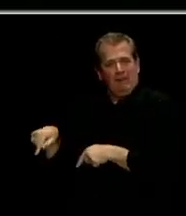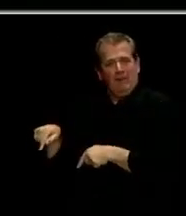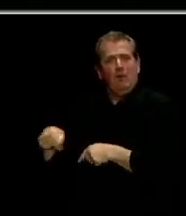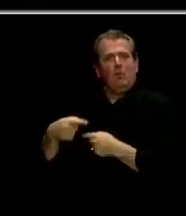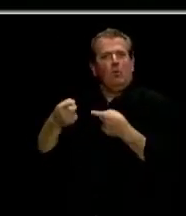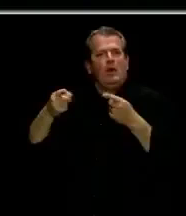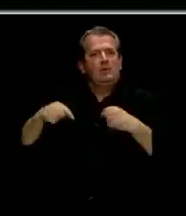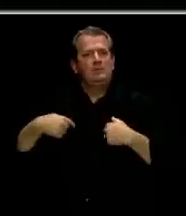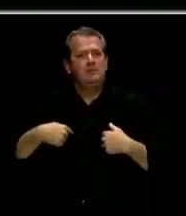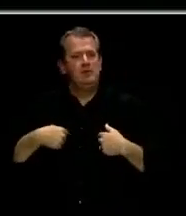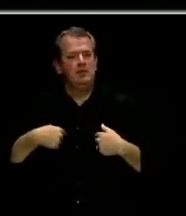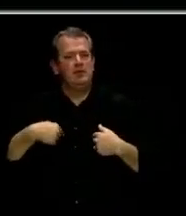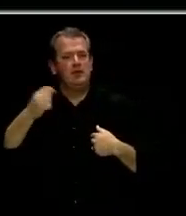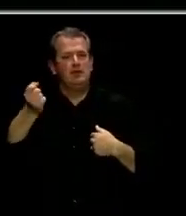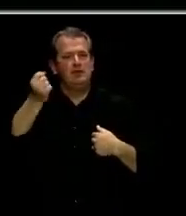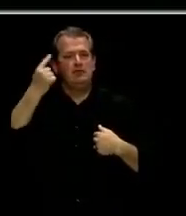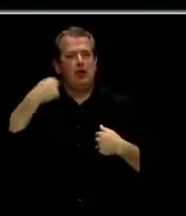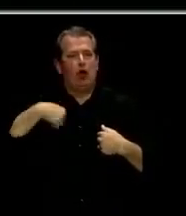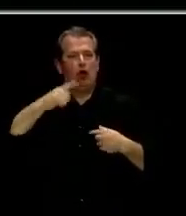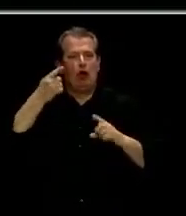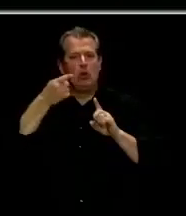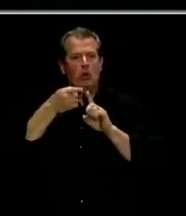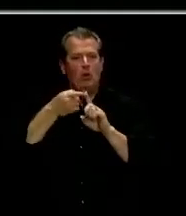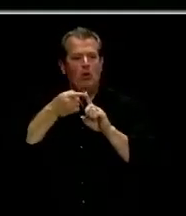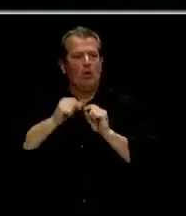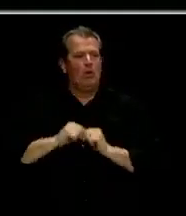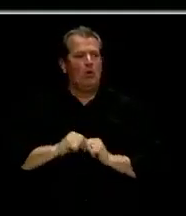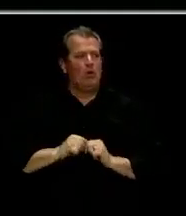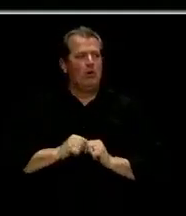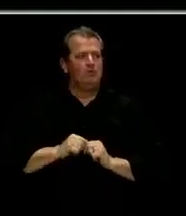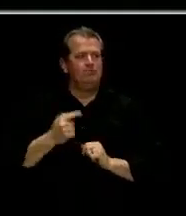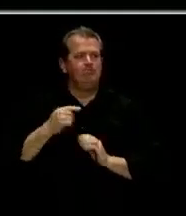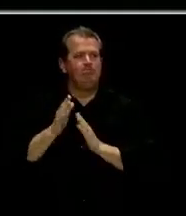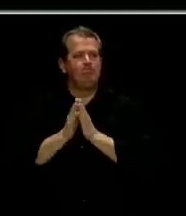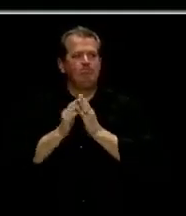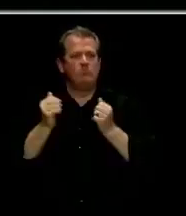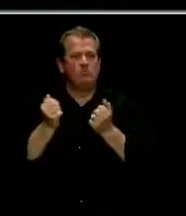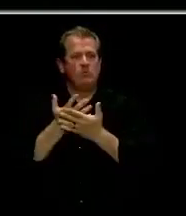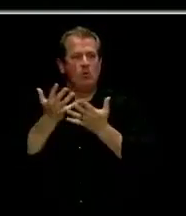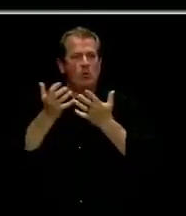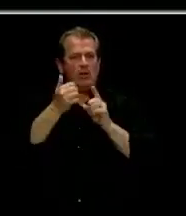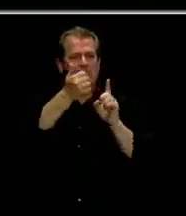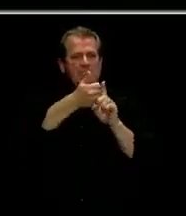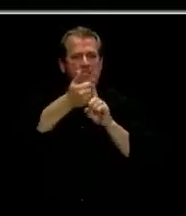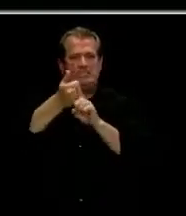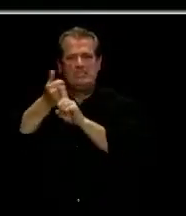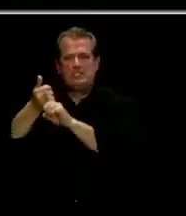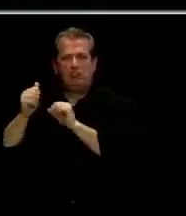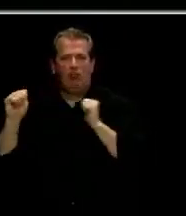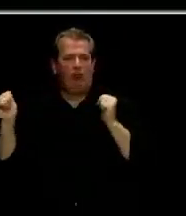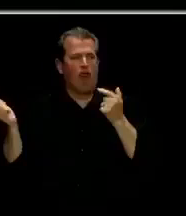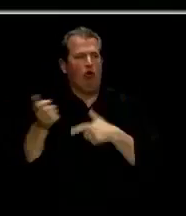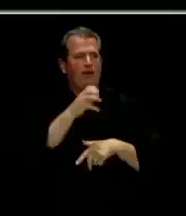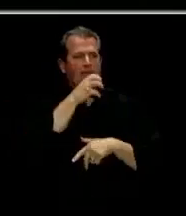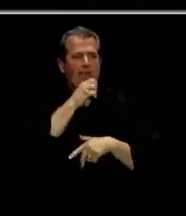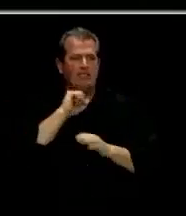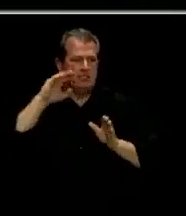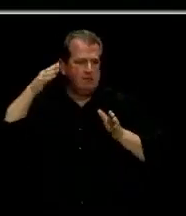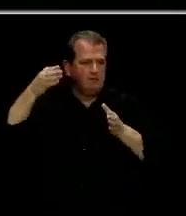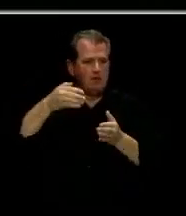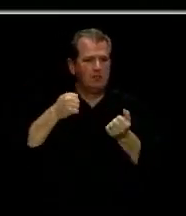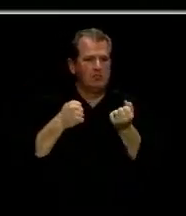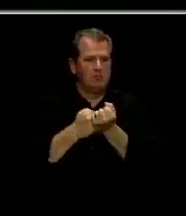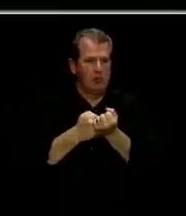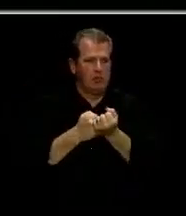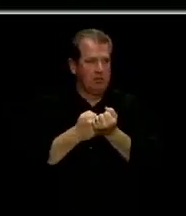from Senator Pasadomo, we are committed to having every individual age with dignity. We